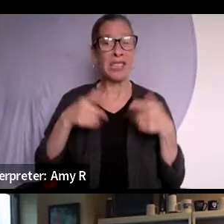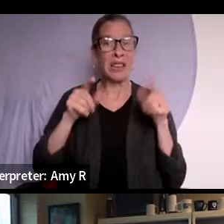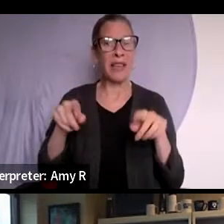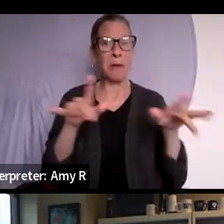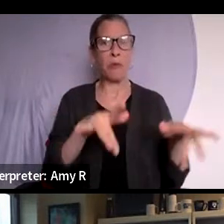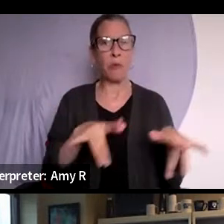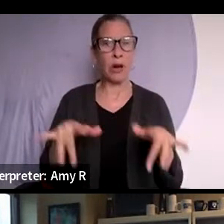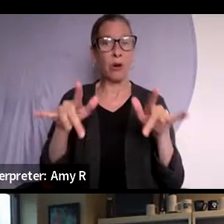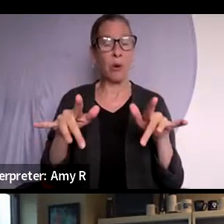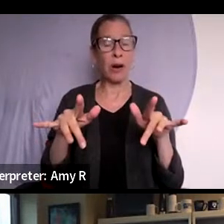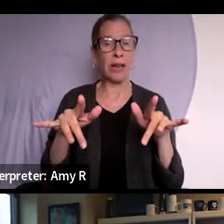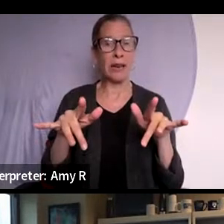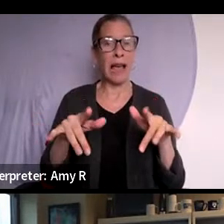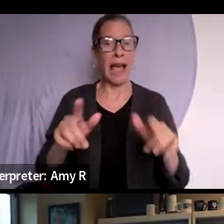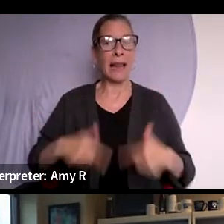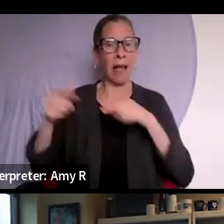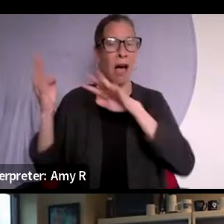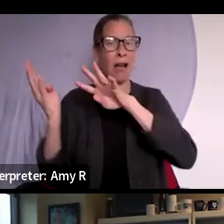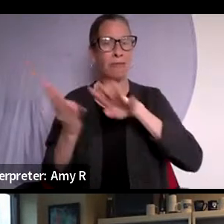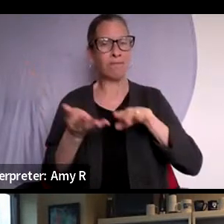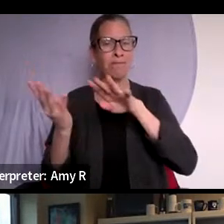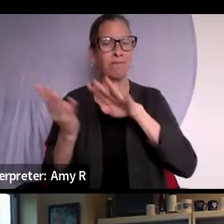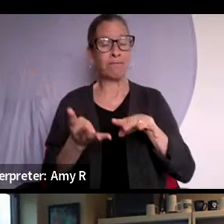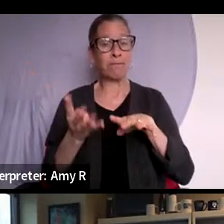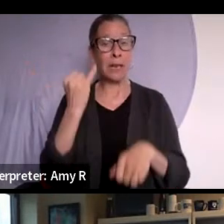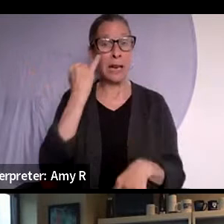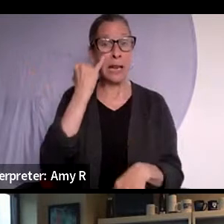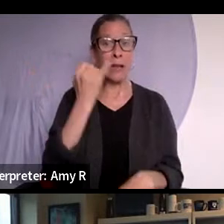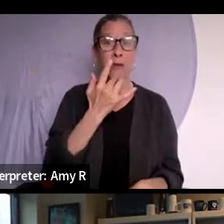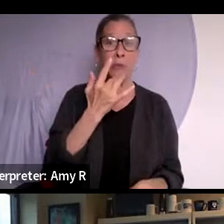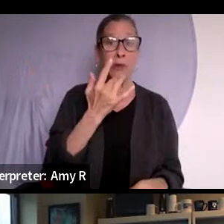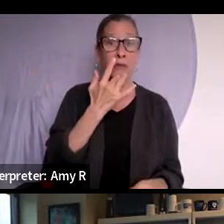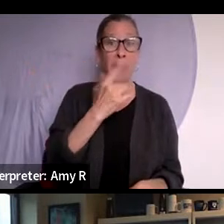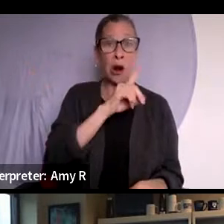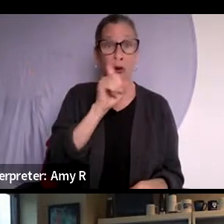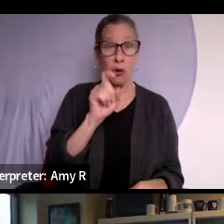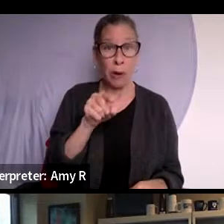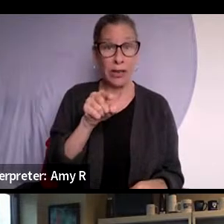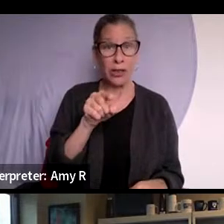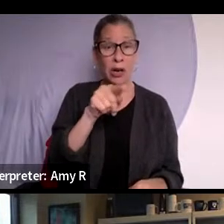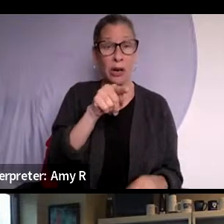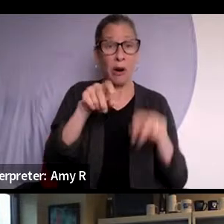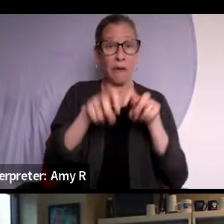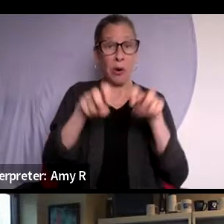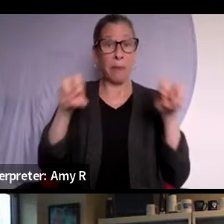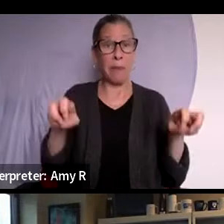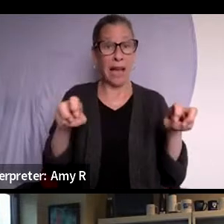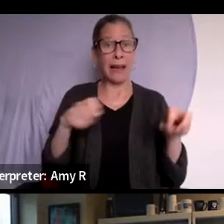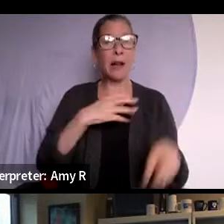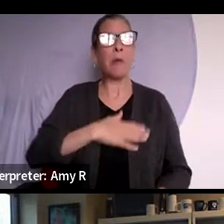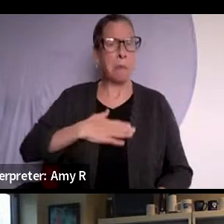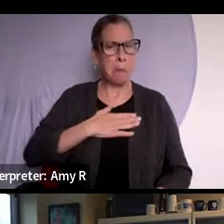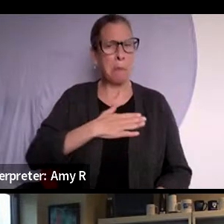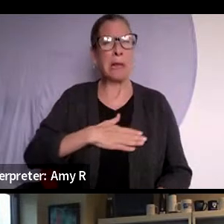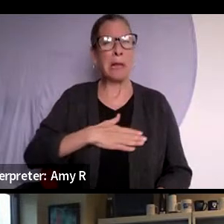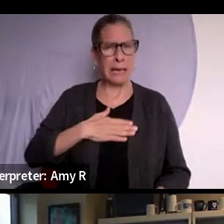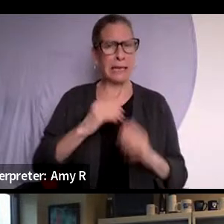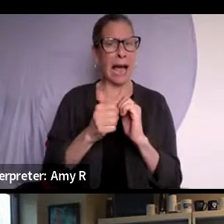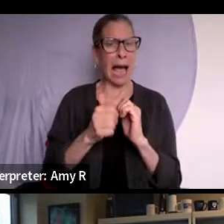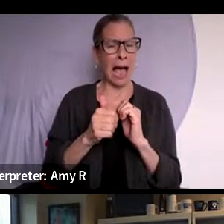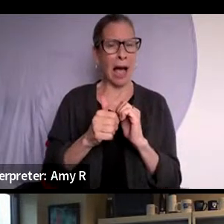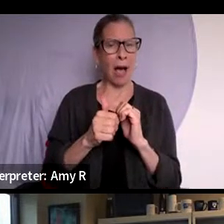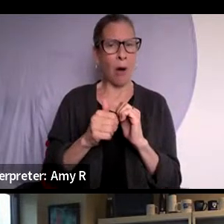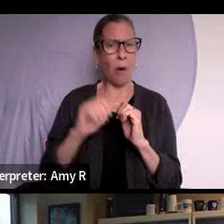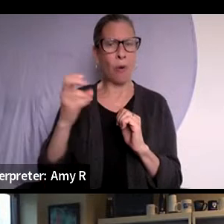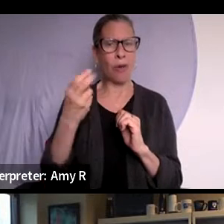recorded and live streamed. If you would like to submit a question for our panelists, please do so by using the